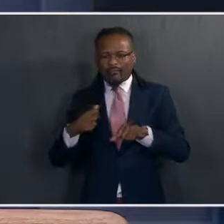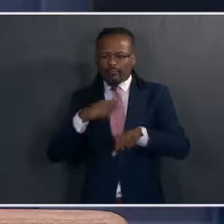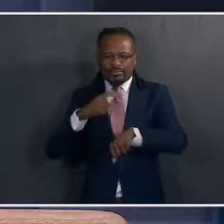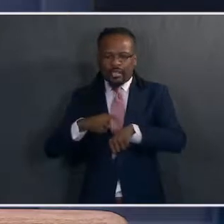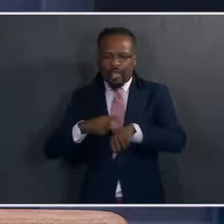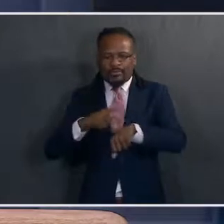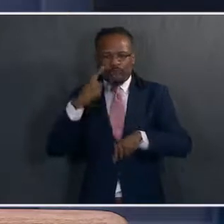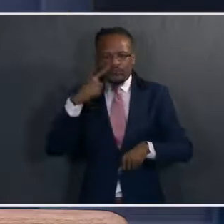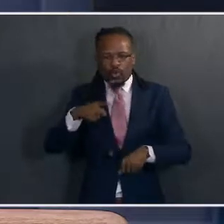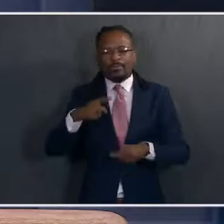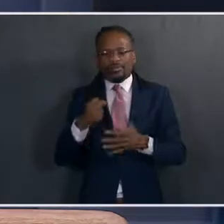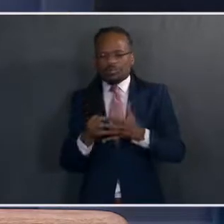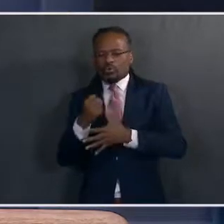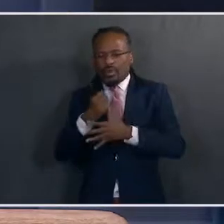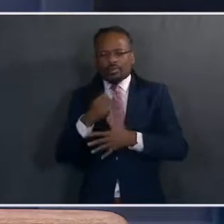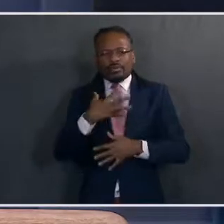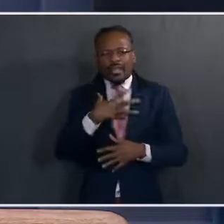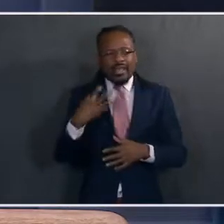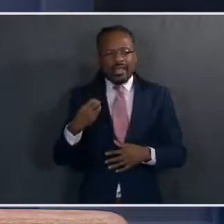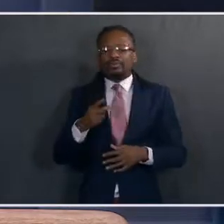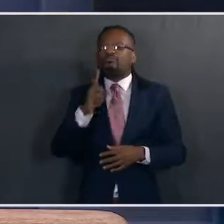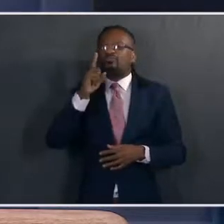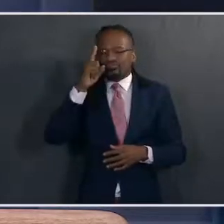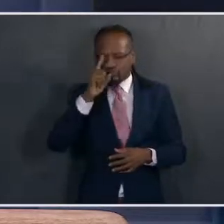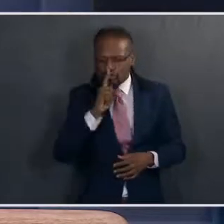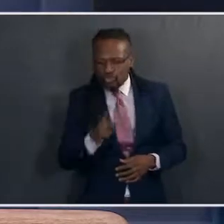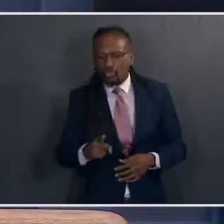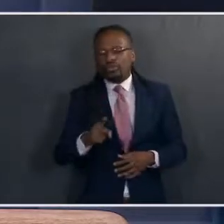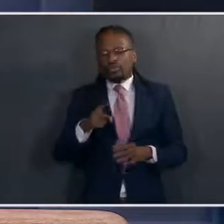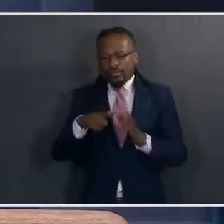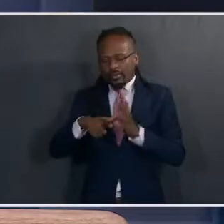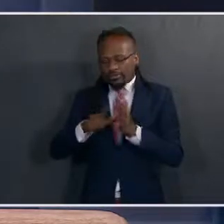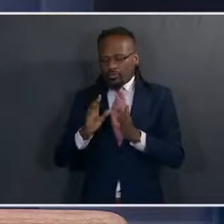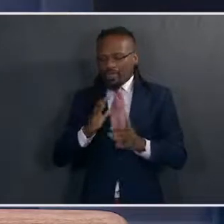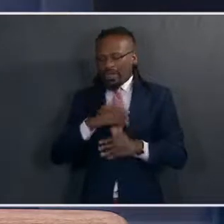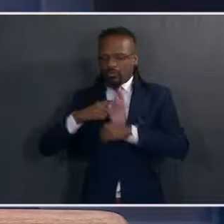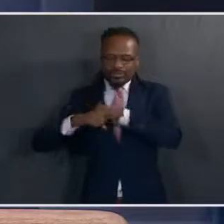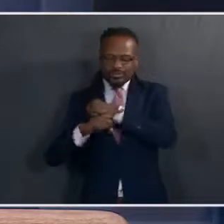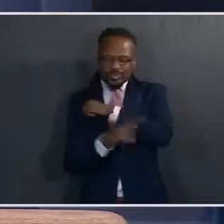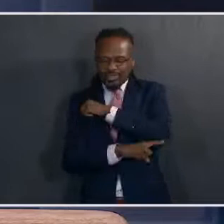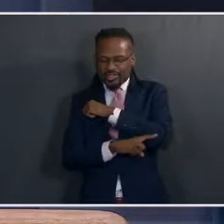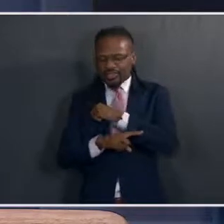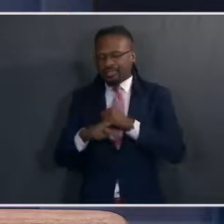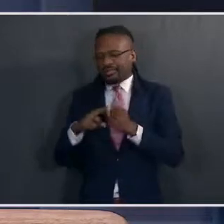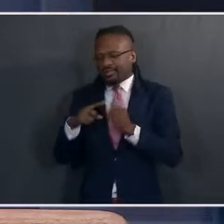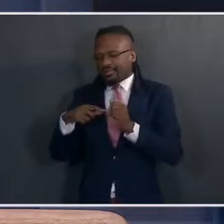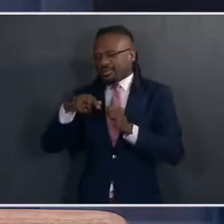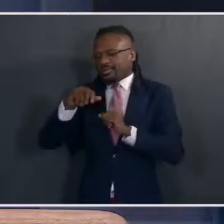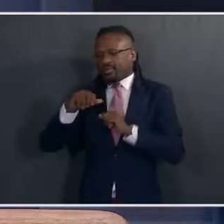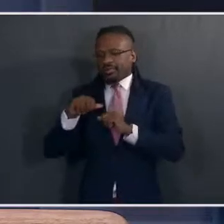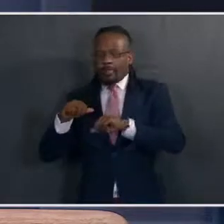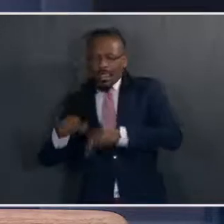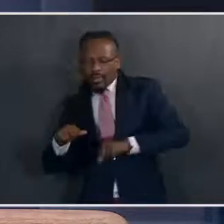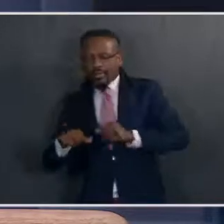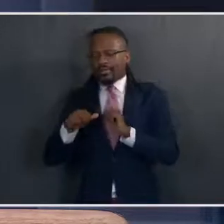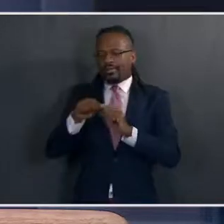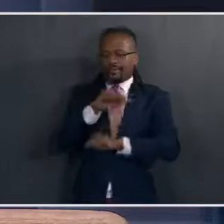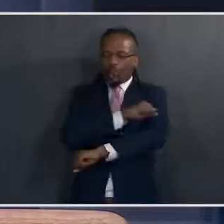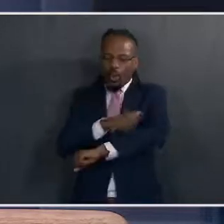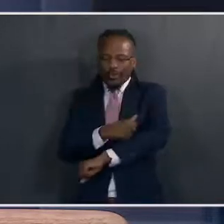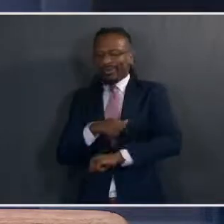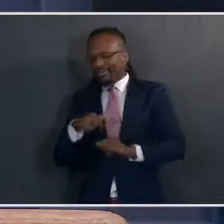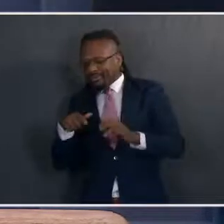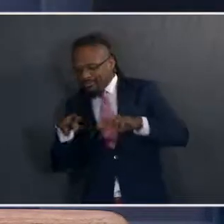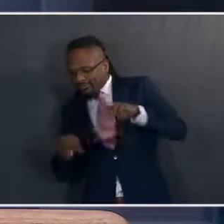is a priority, and certainly reviewing our sanctions authorities and seeing where there's action to take there is something the team is focused on.